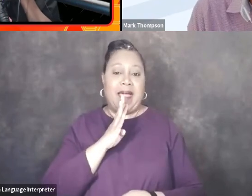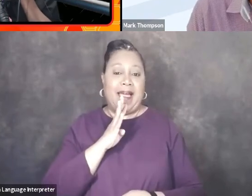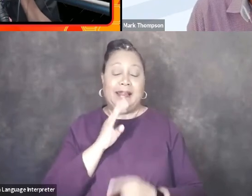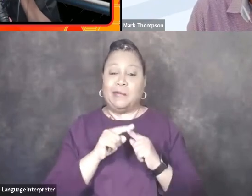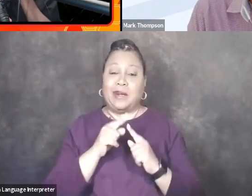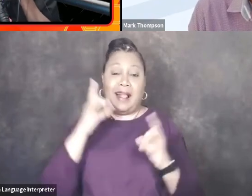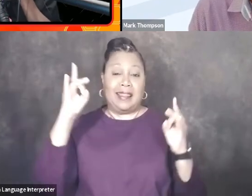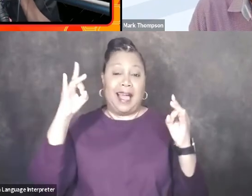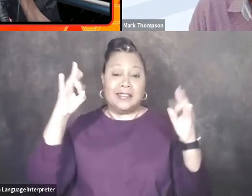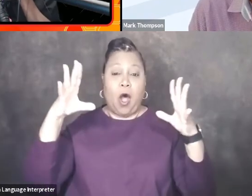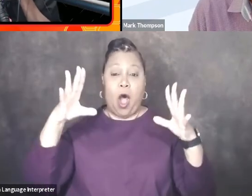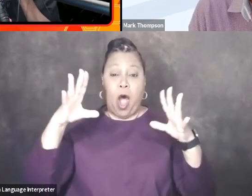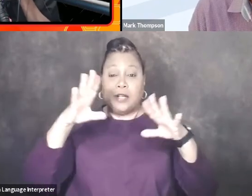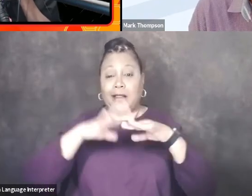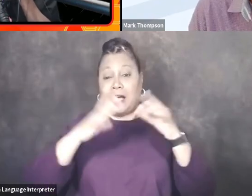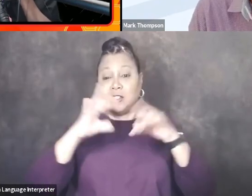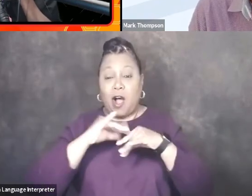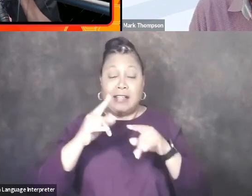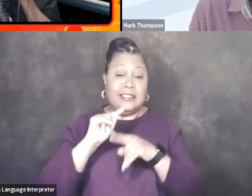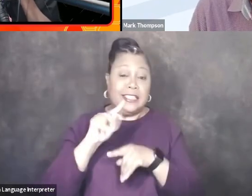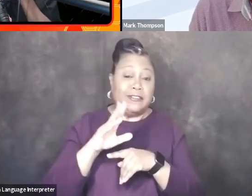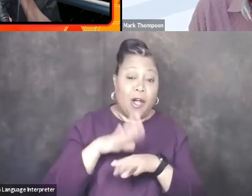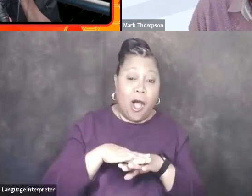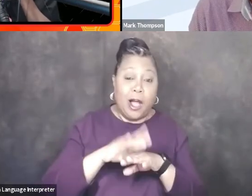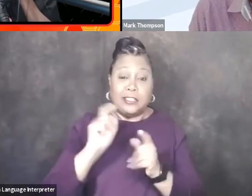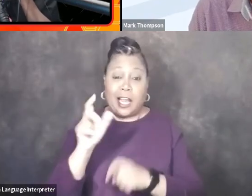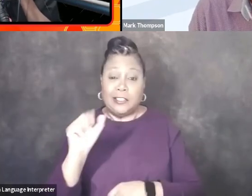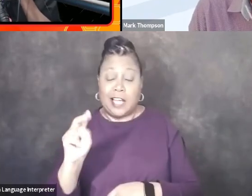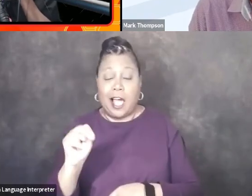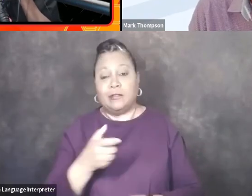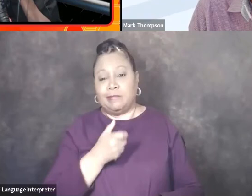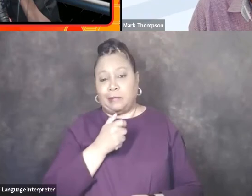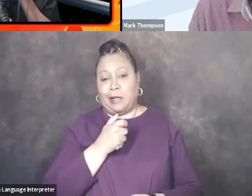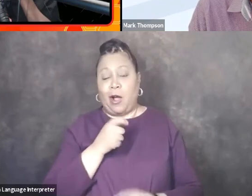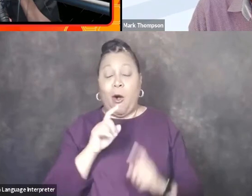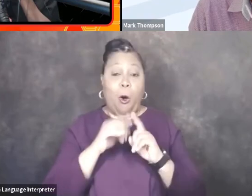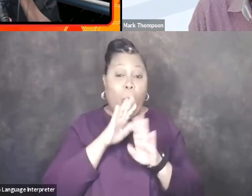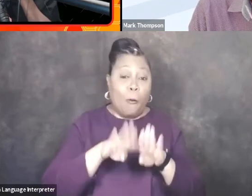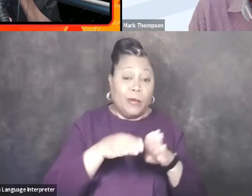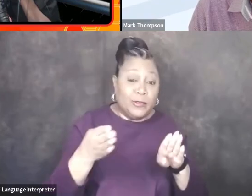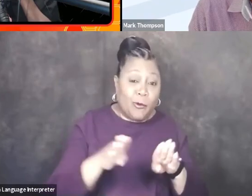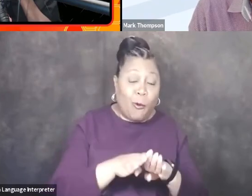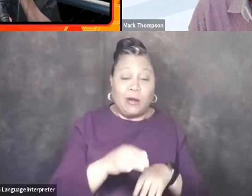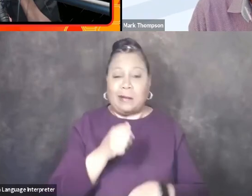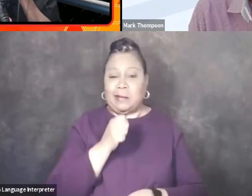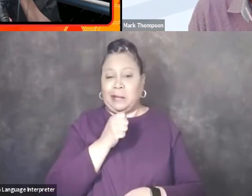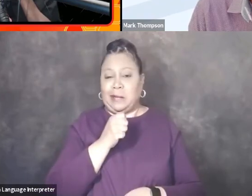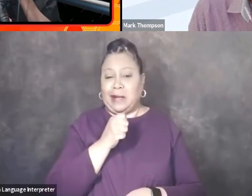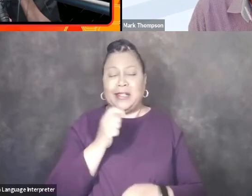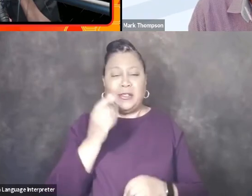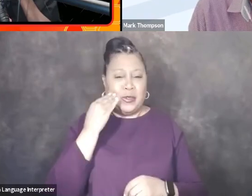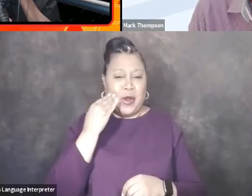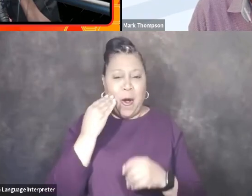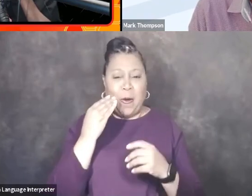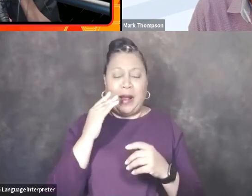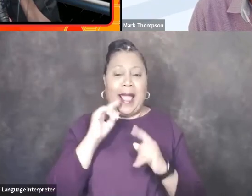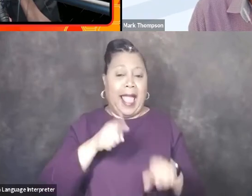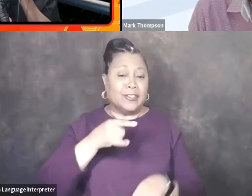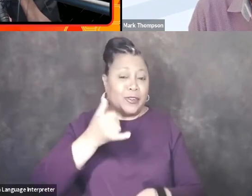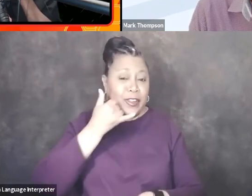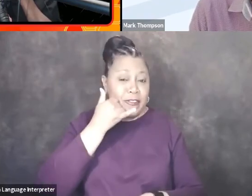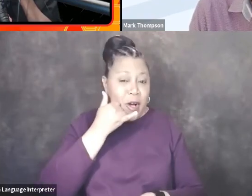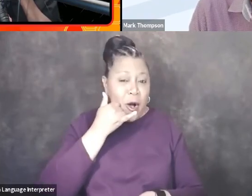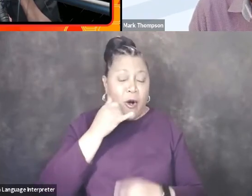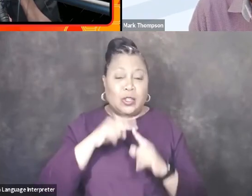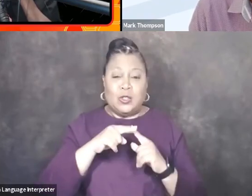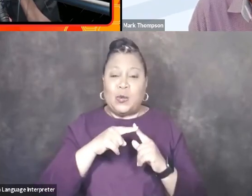lights on, turning the lights off, turning your TV on, changing the channels, opening doors, you know, answering the phone, doing